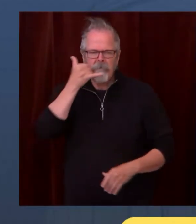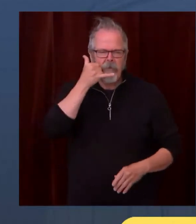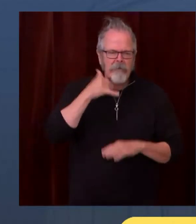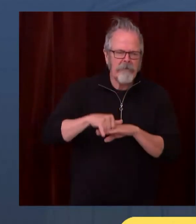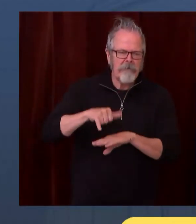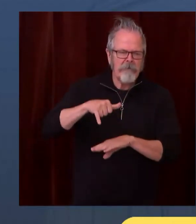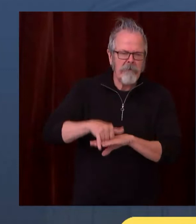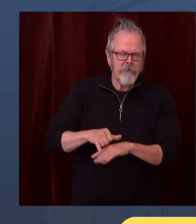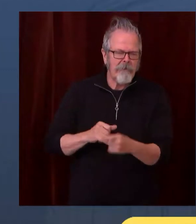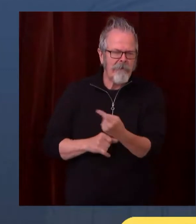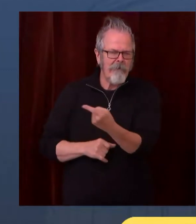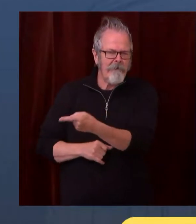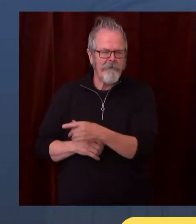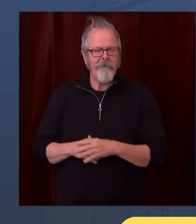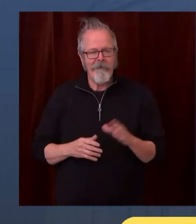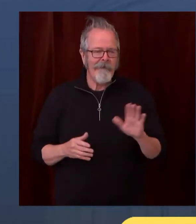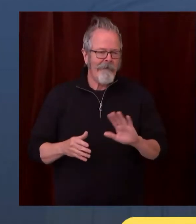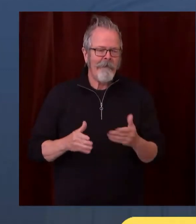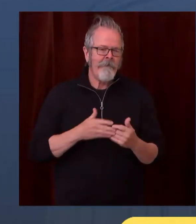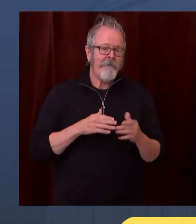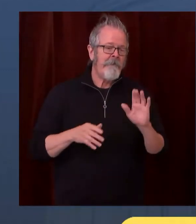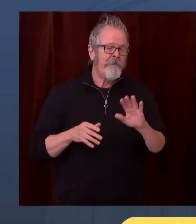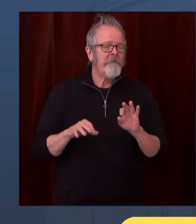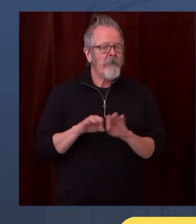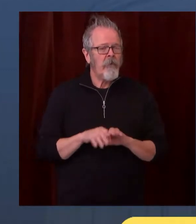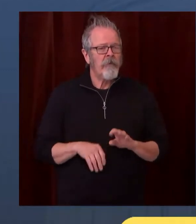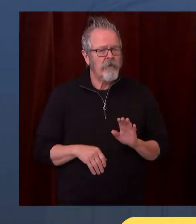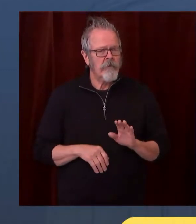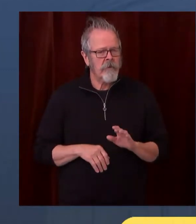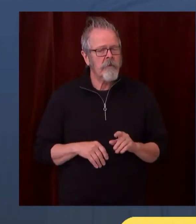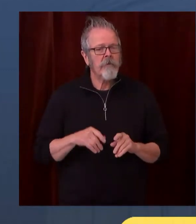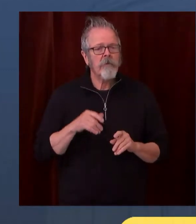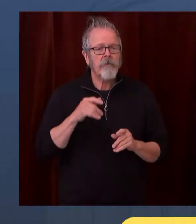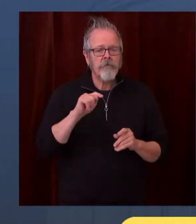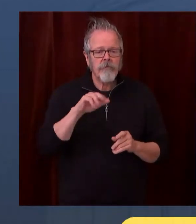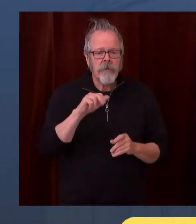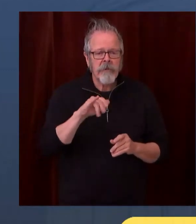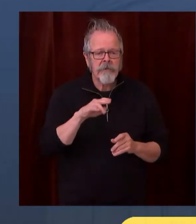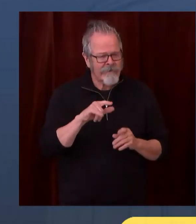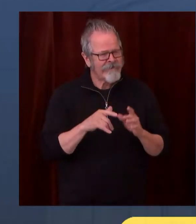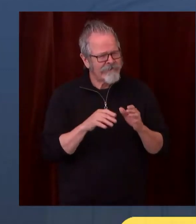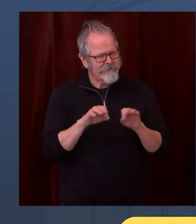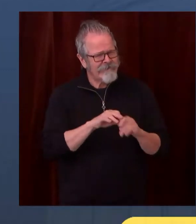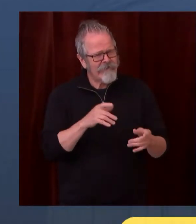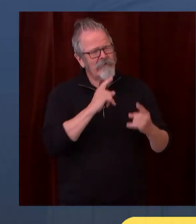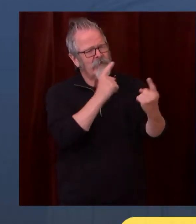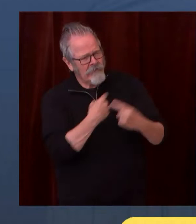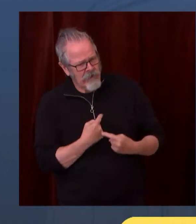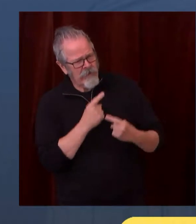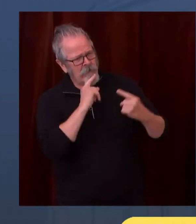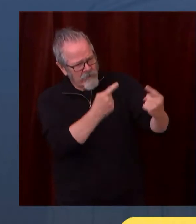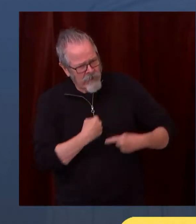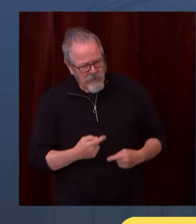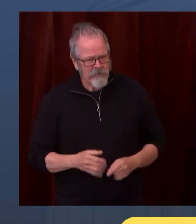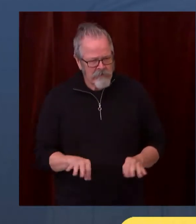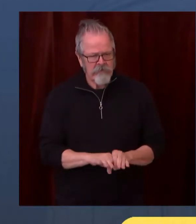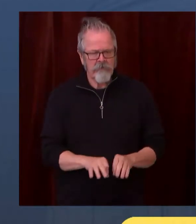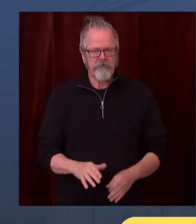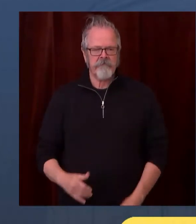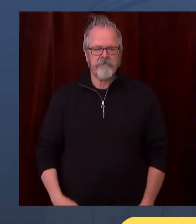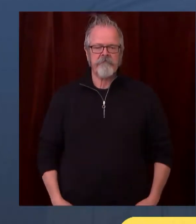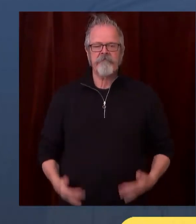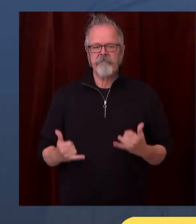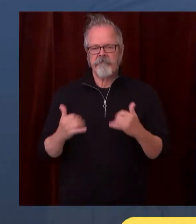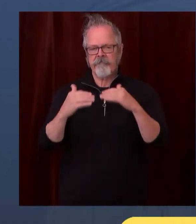Rachel, would you like to ask a follow-up? Yes, Governor, related to your remaining concerns about the Postal Service, are there any plans for